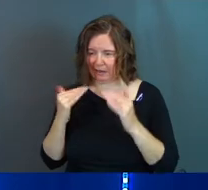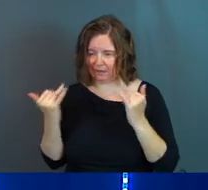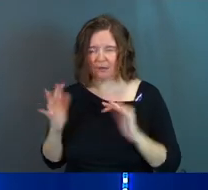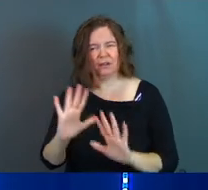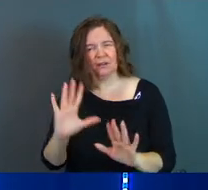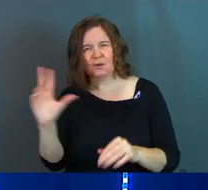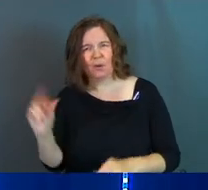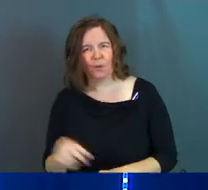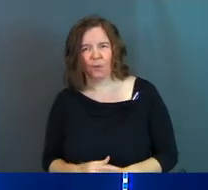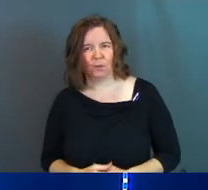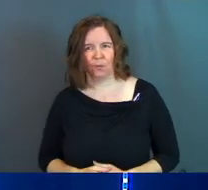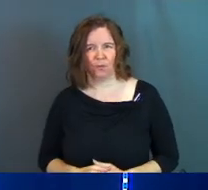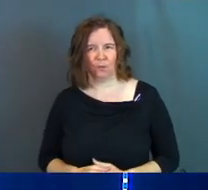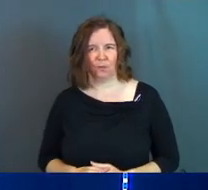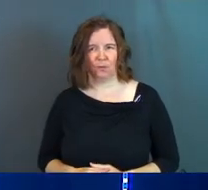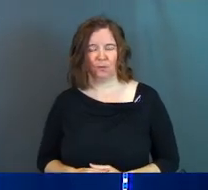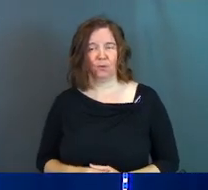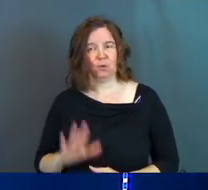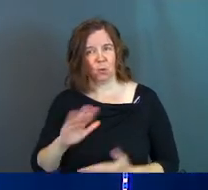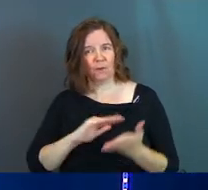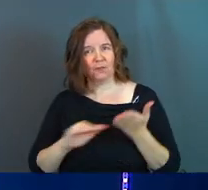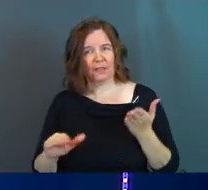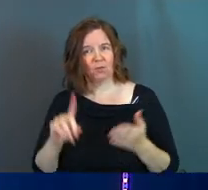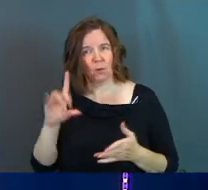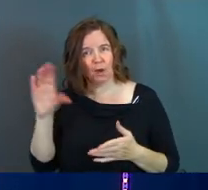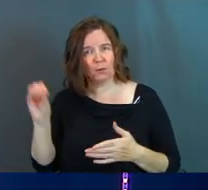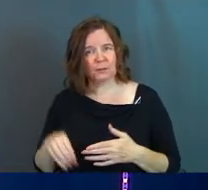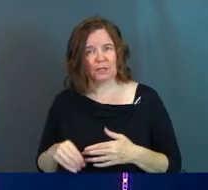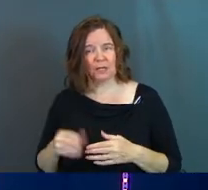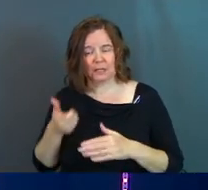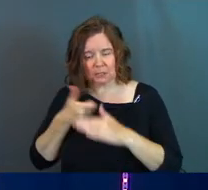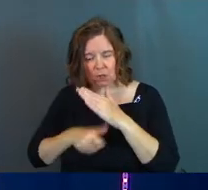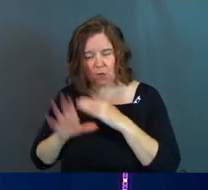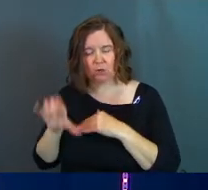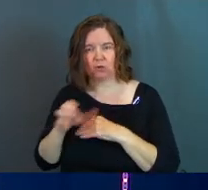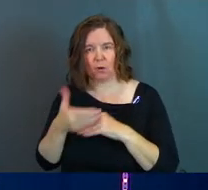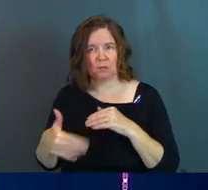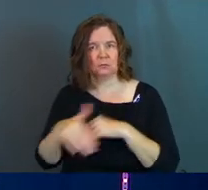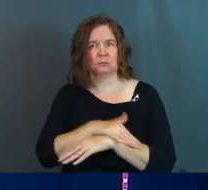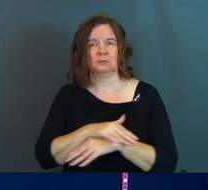No. You're forgiven 100%. It's under the cross.